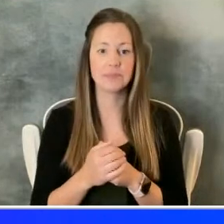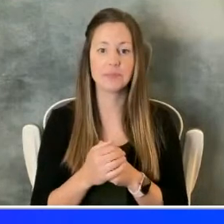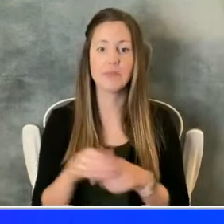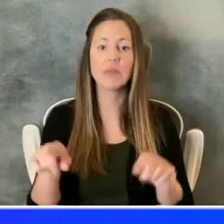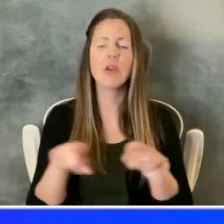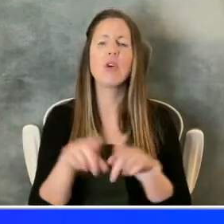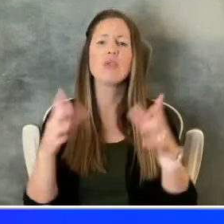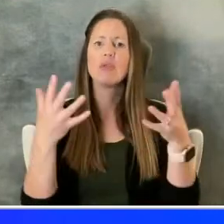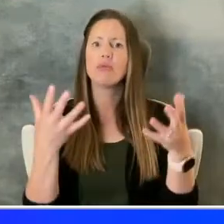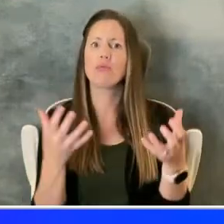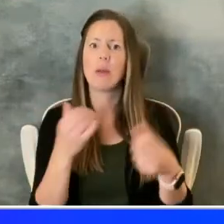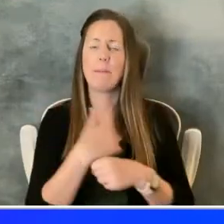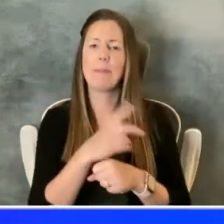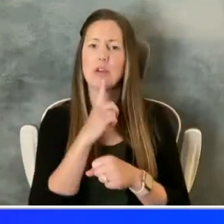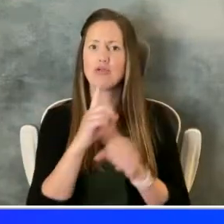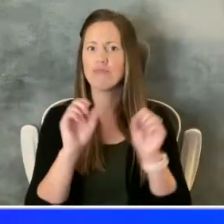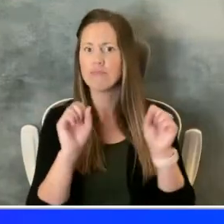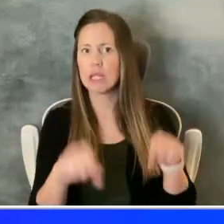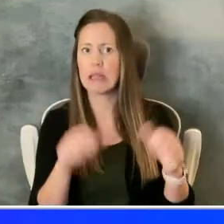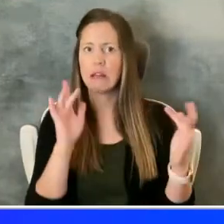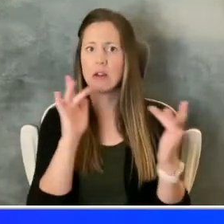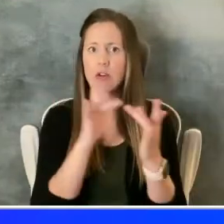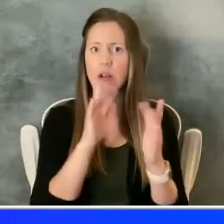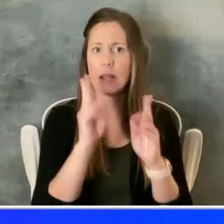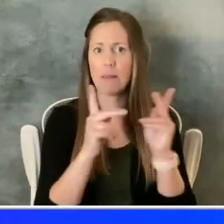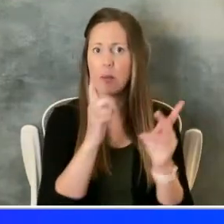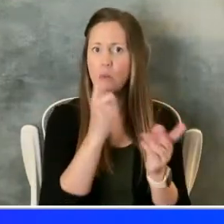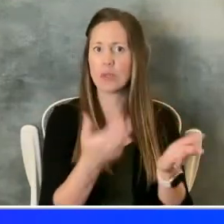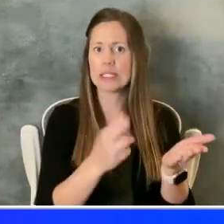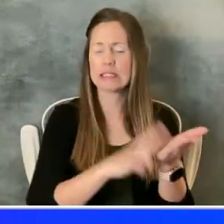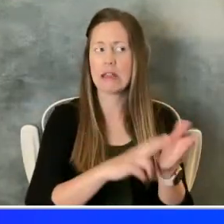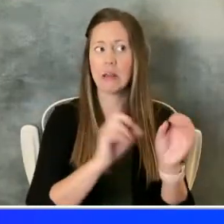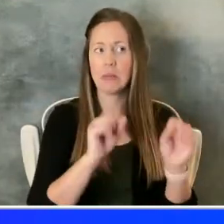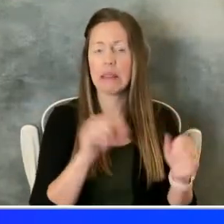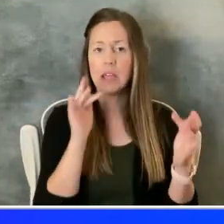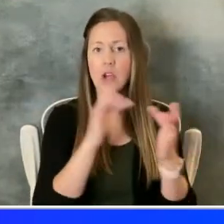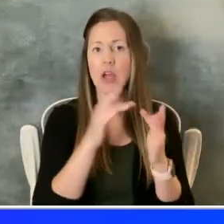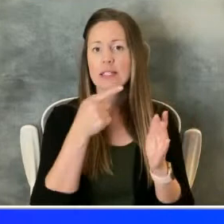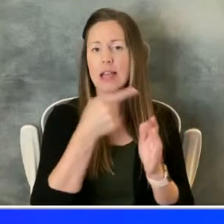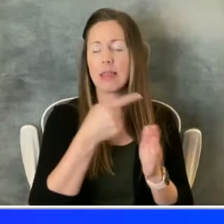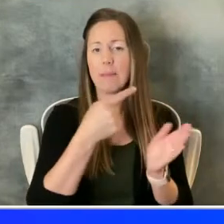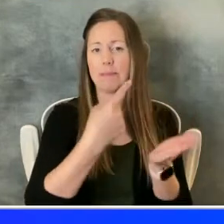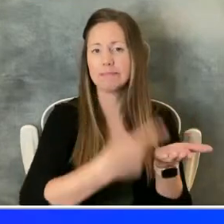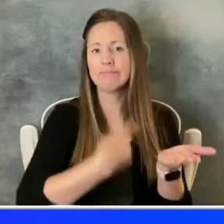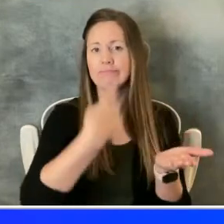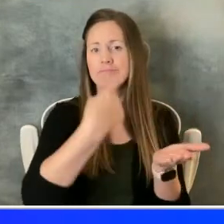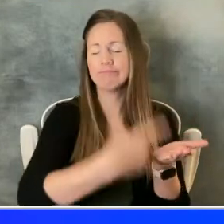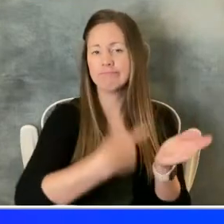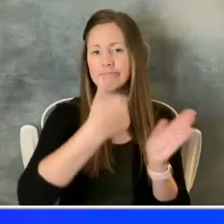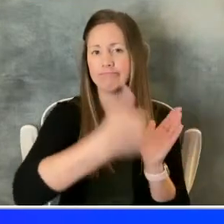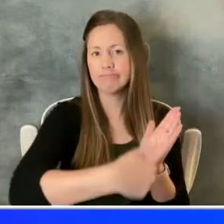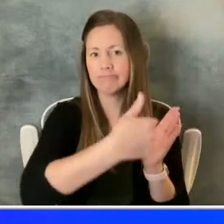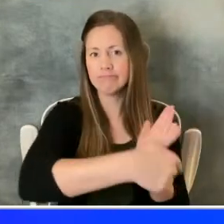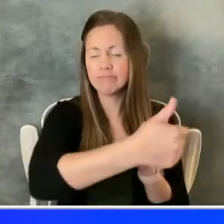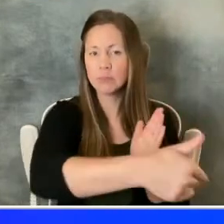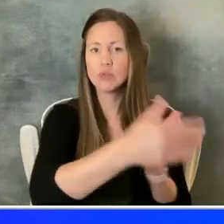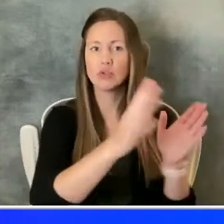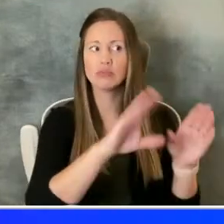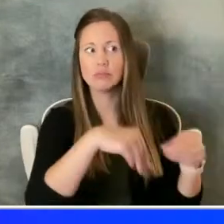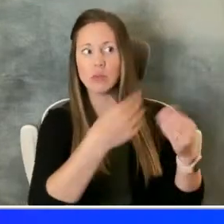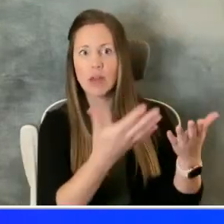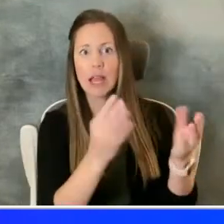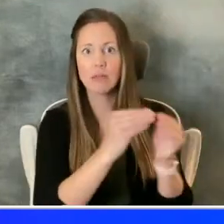contact individuals who sign up on a periodic basis to provide additional information about their